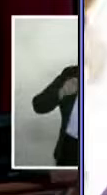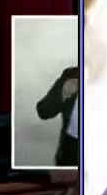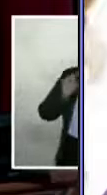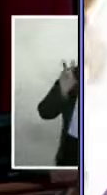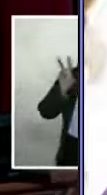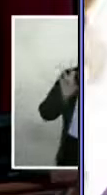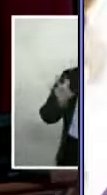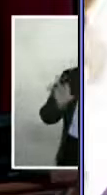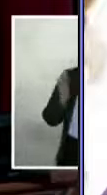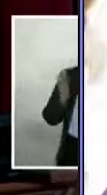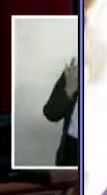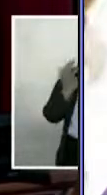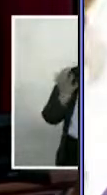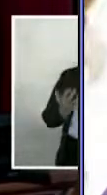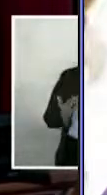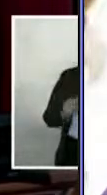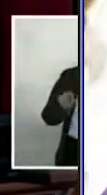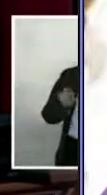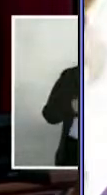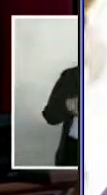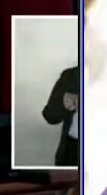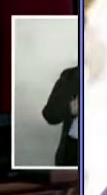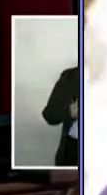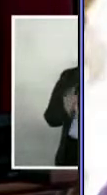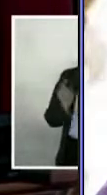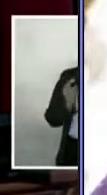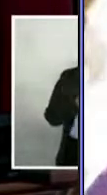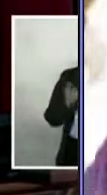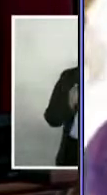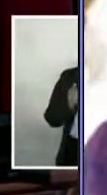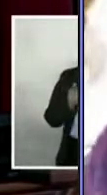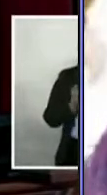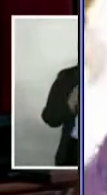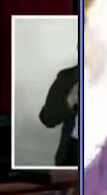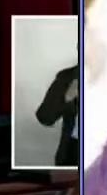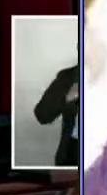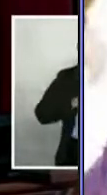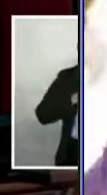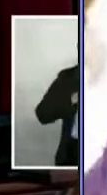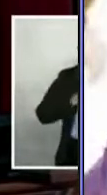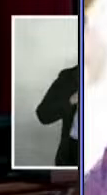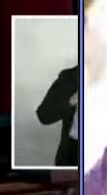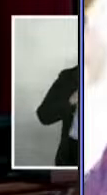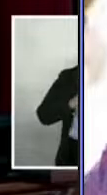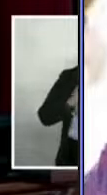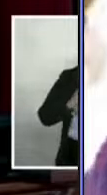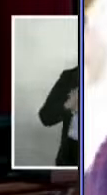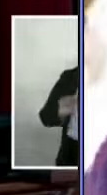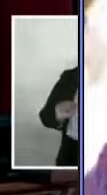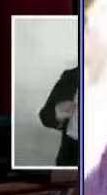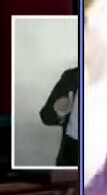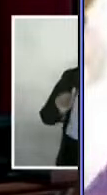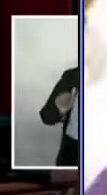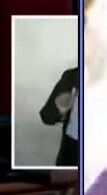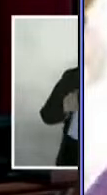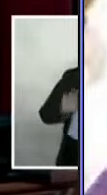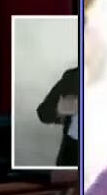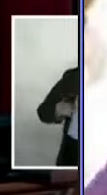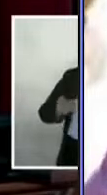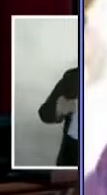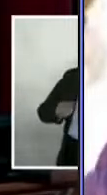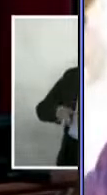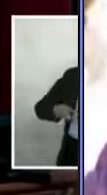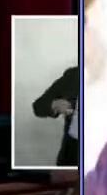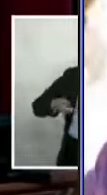provincial treasury should work on such a business toolkit, giving departments a practical handbook on sound fiscal